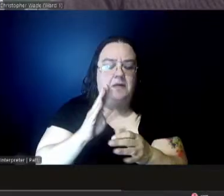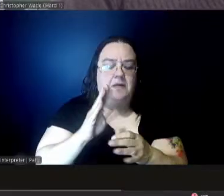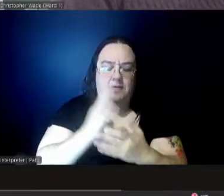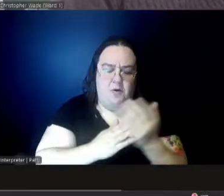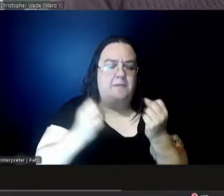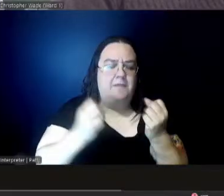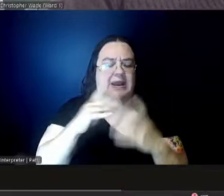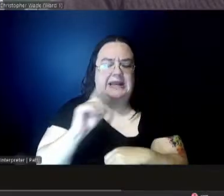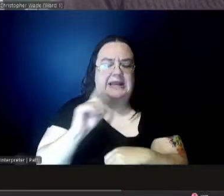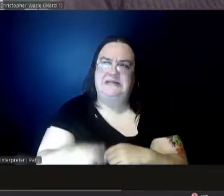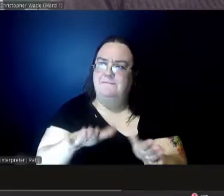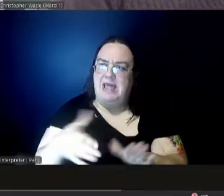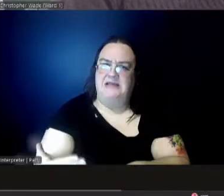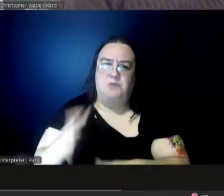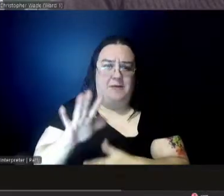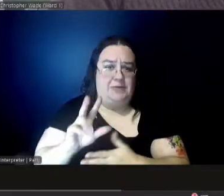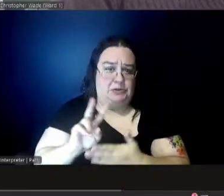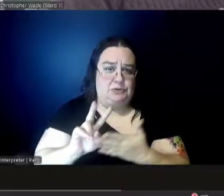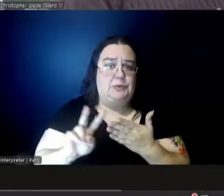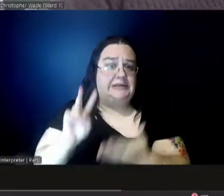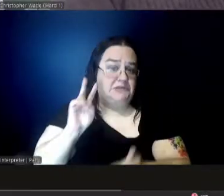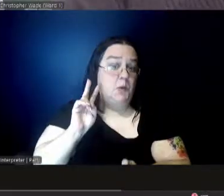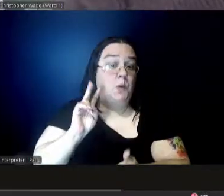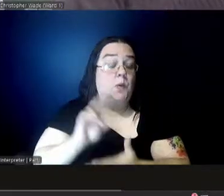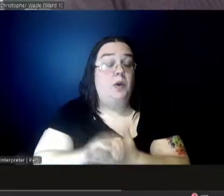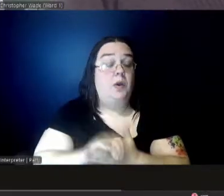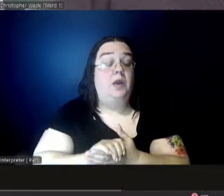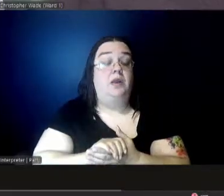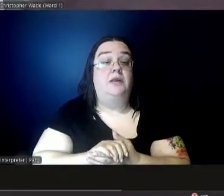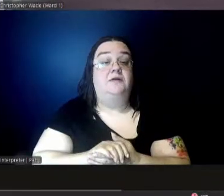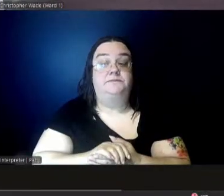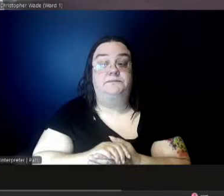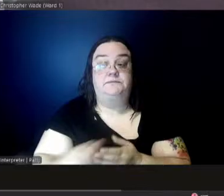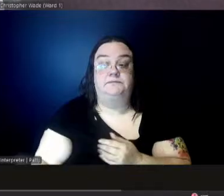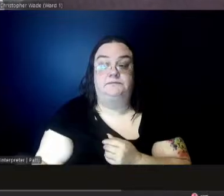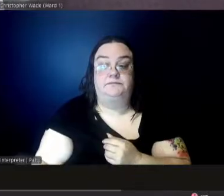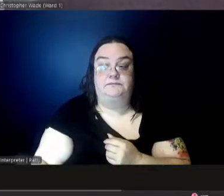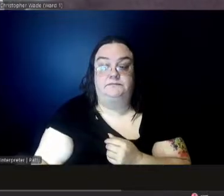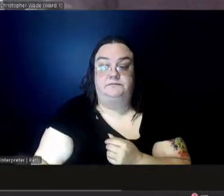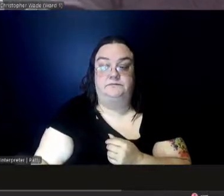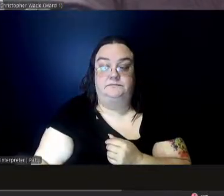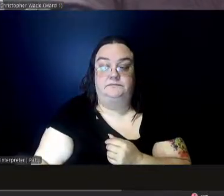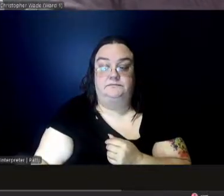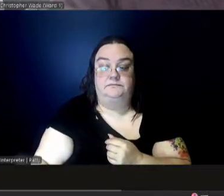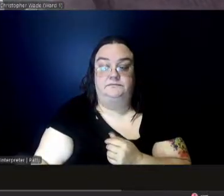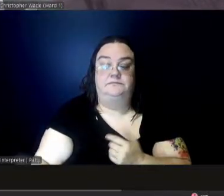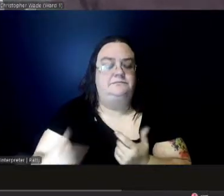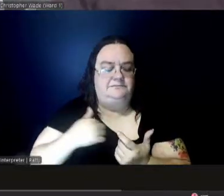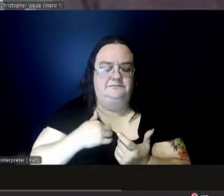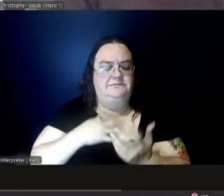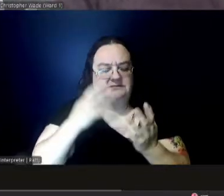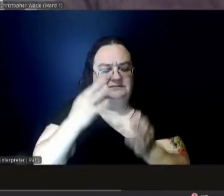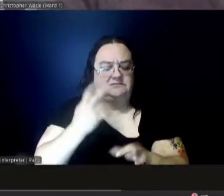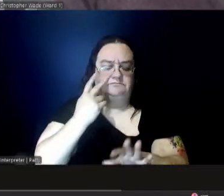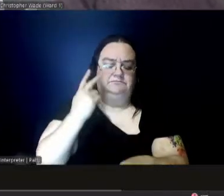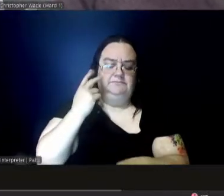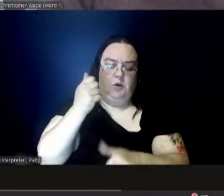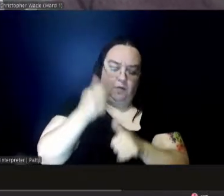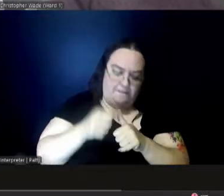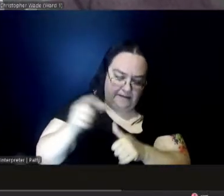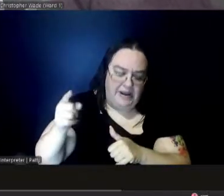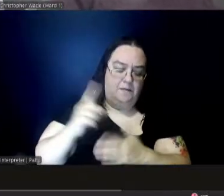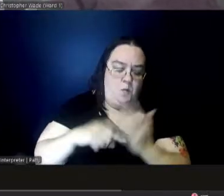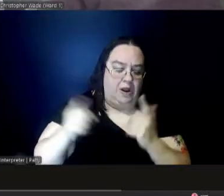about 2 weeks ago. And so I'm certainly remembering him and his contributions to the town,